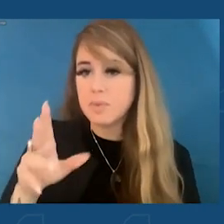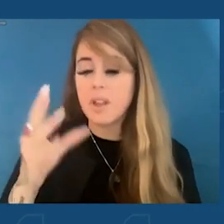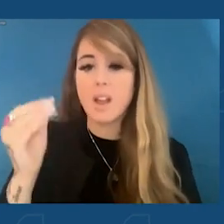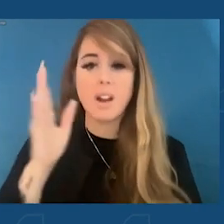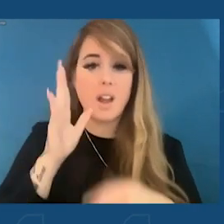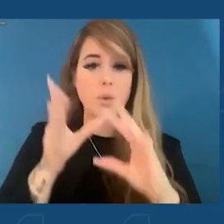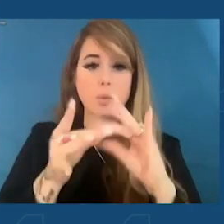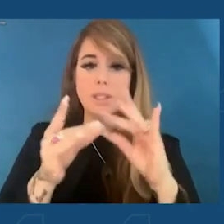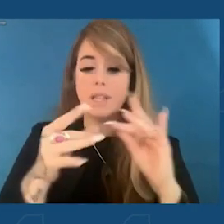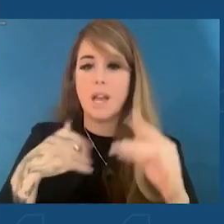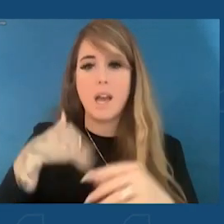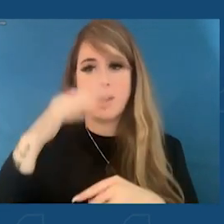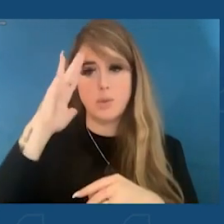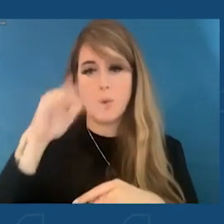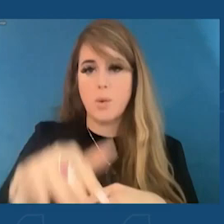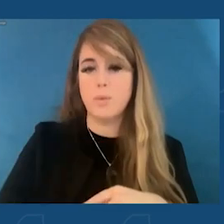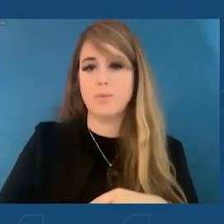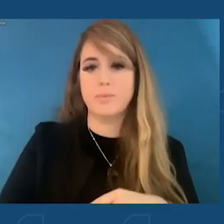I know